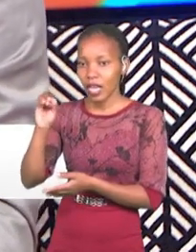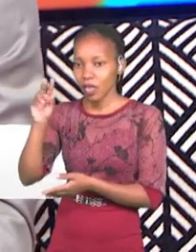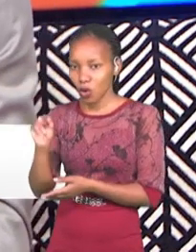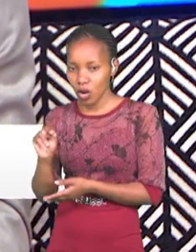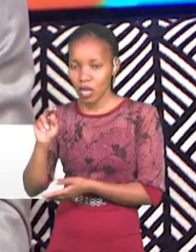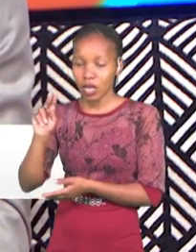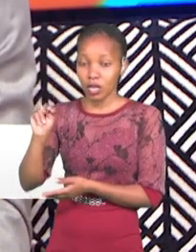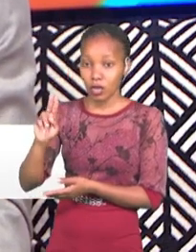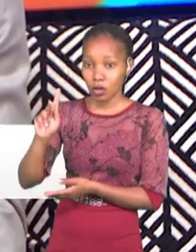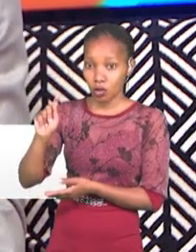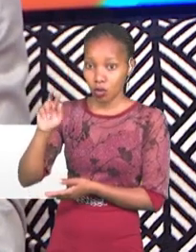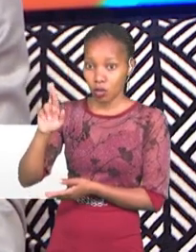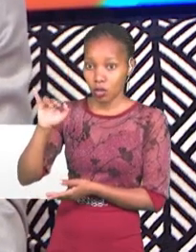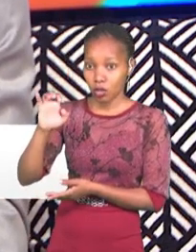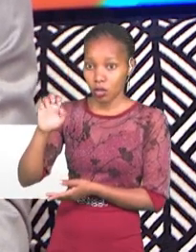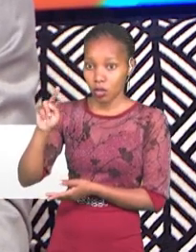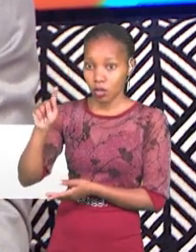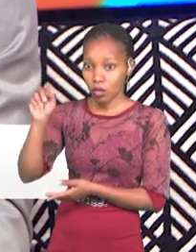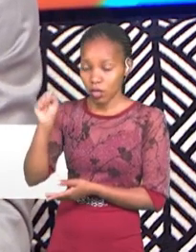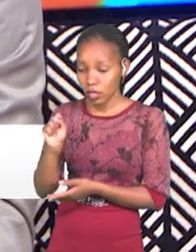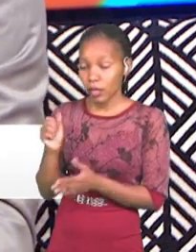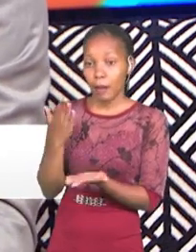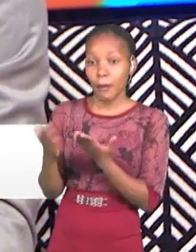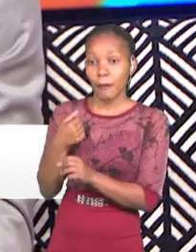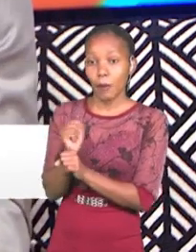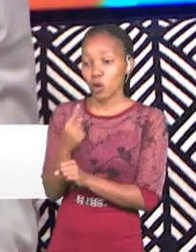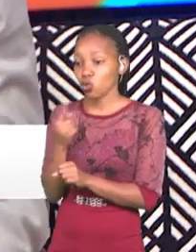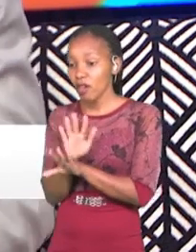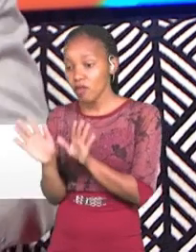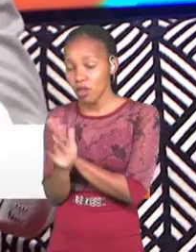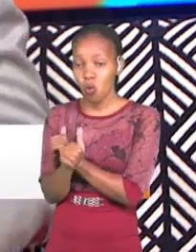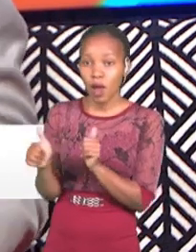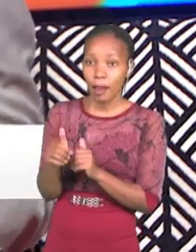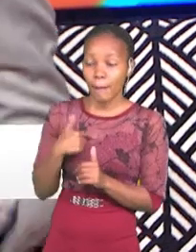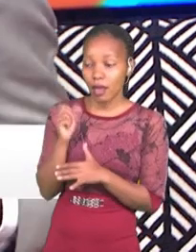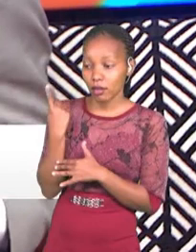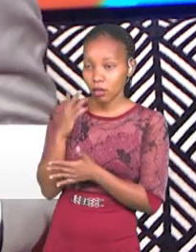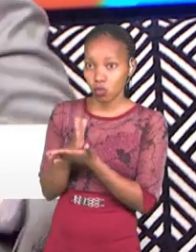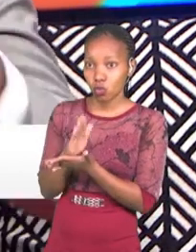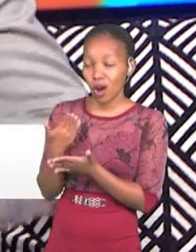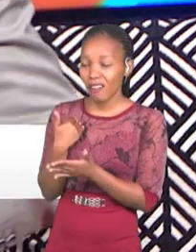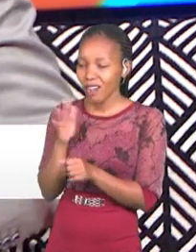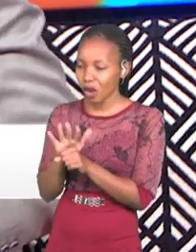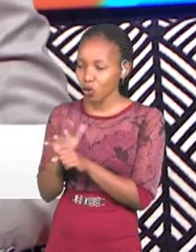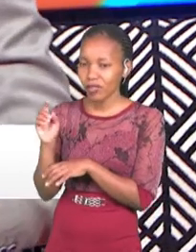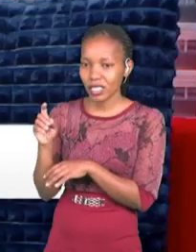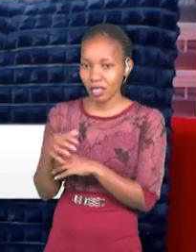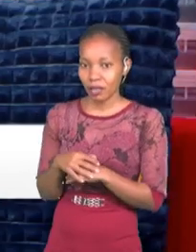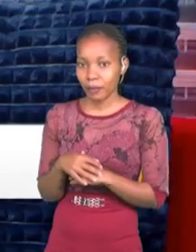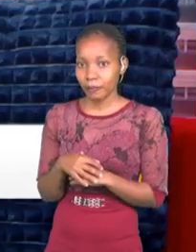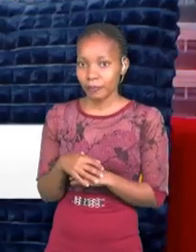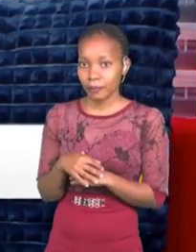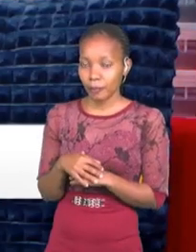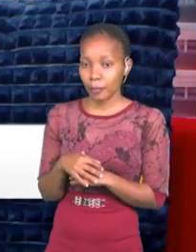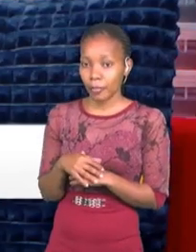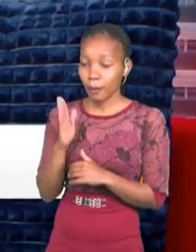And is it just a recipe to make sure all goes well? Or maybe, is it, I understand there's so many demands. The baby has the demands.